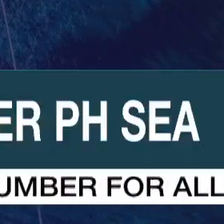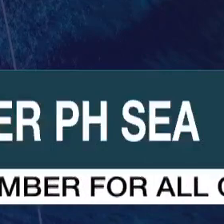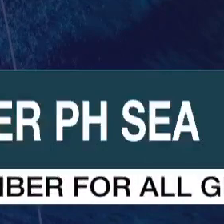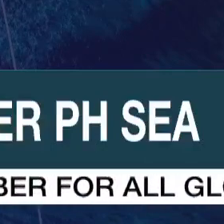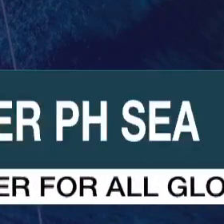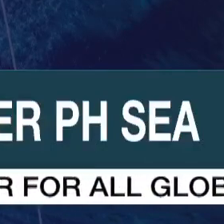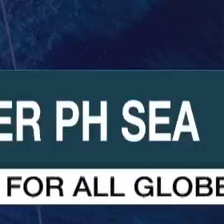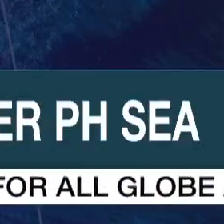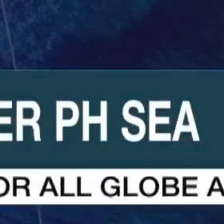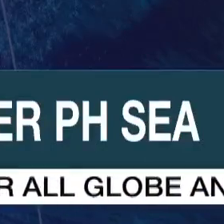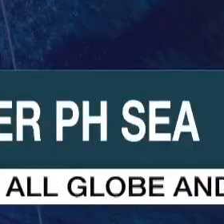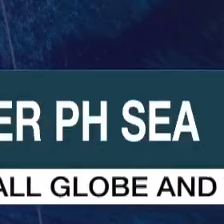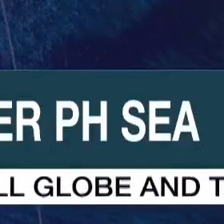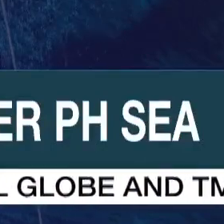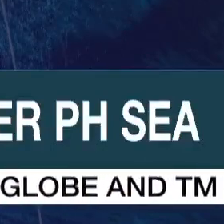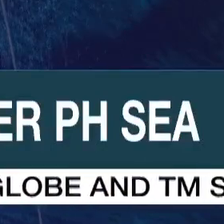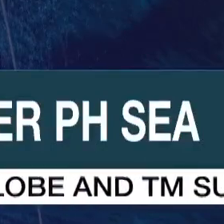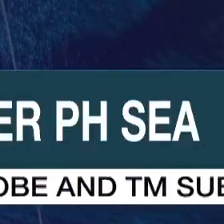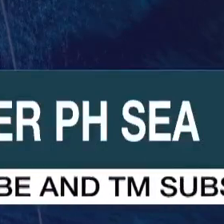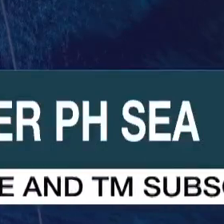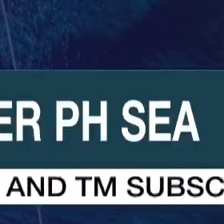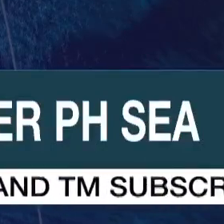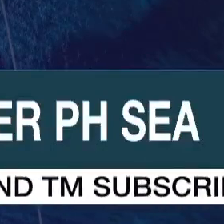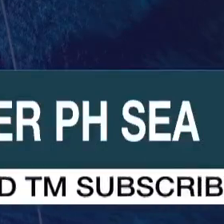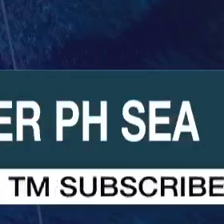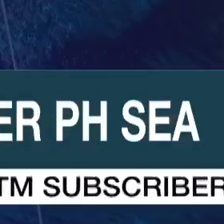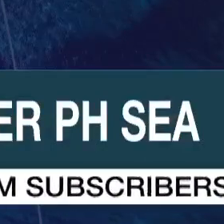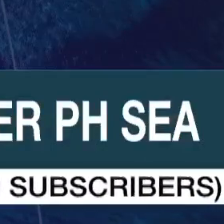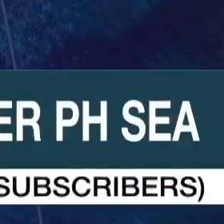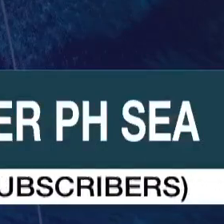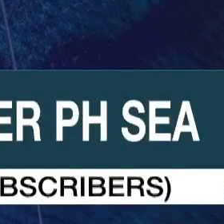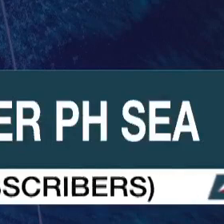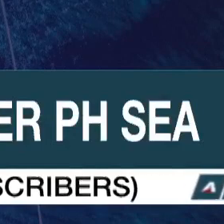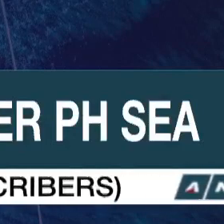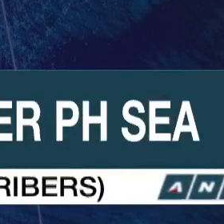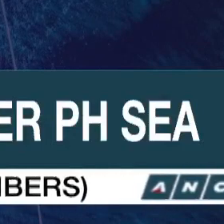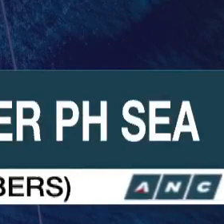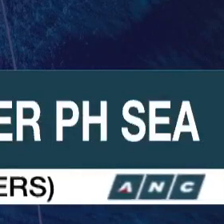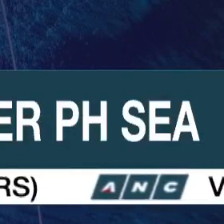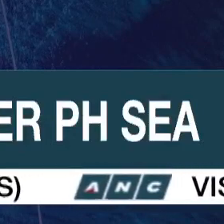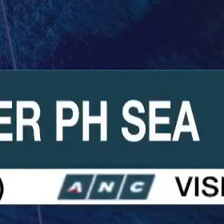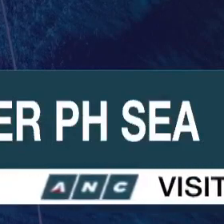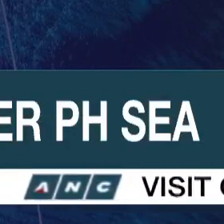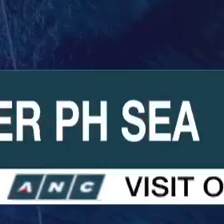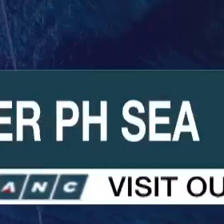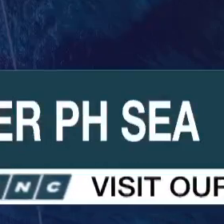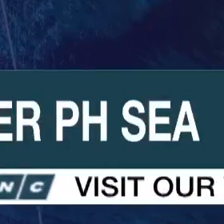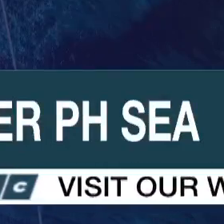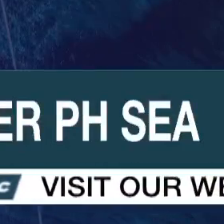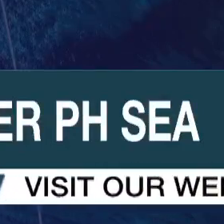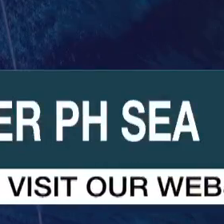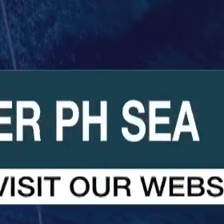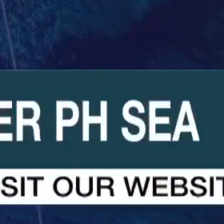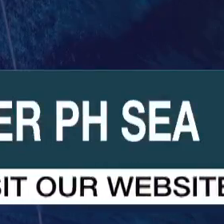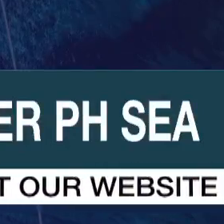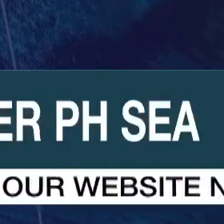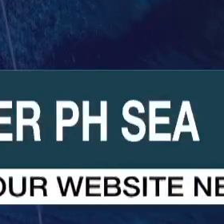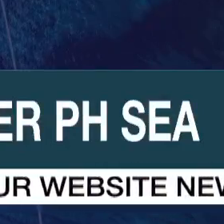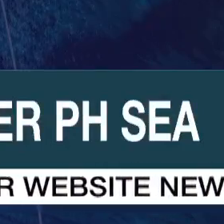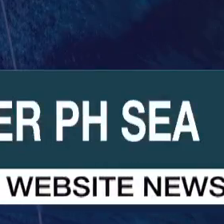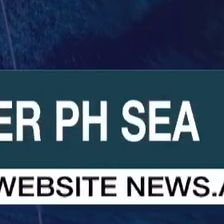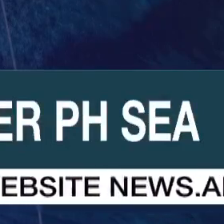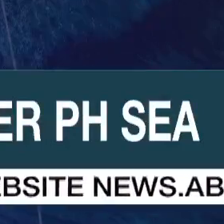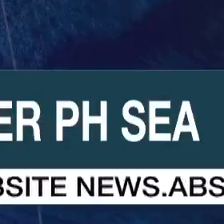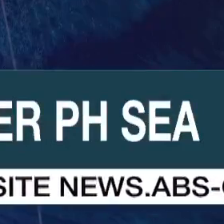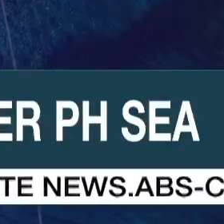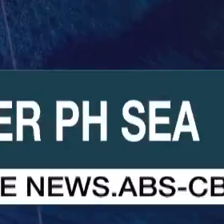155 kilometers per hour and gusts up to 190 kilometers per hour. It is currently moving northwestward at 10